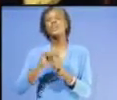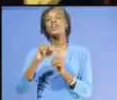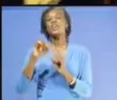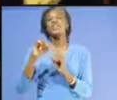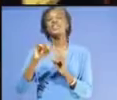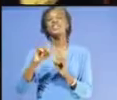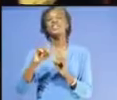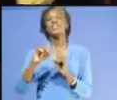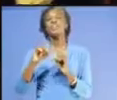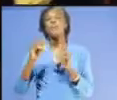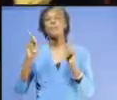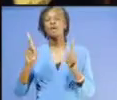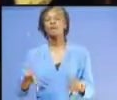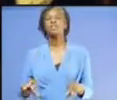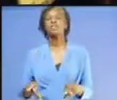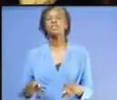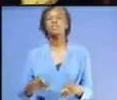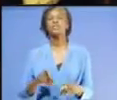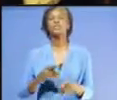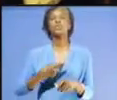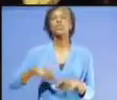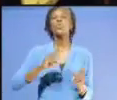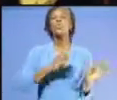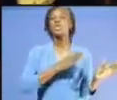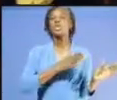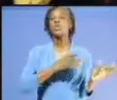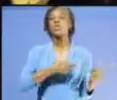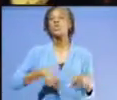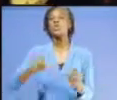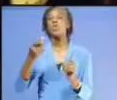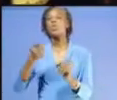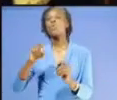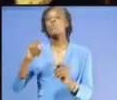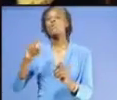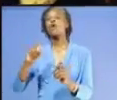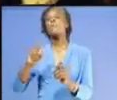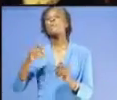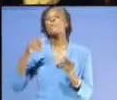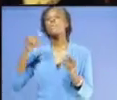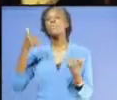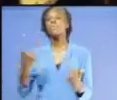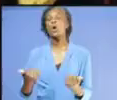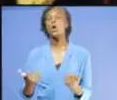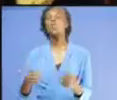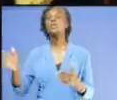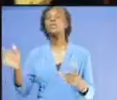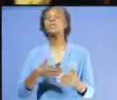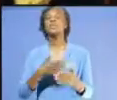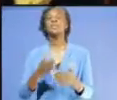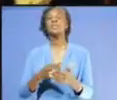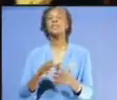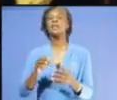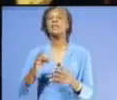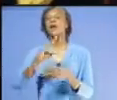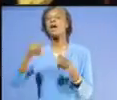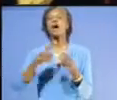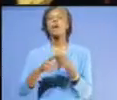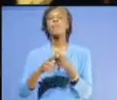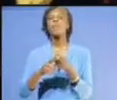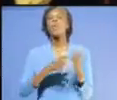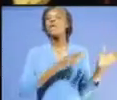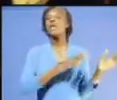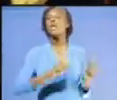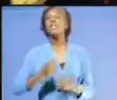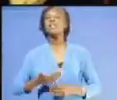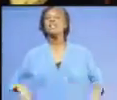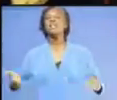We go from this place to sing of the goodness of God. We go from this place,